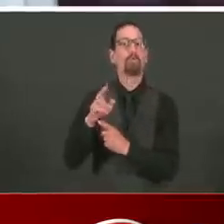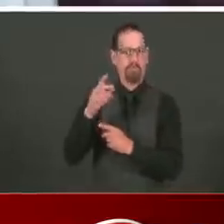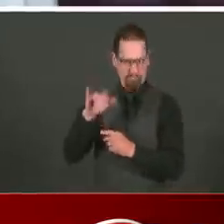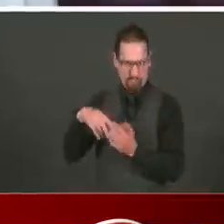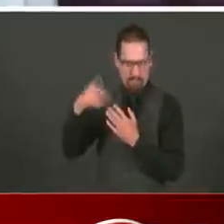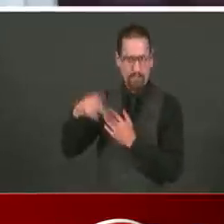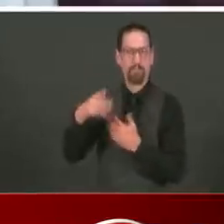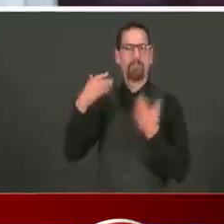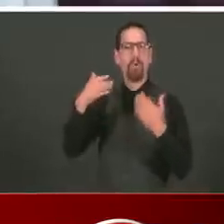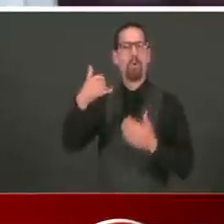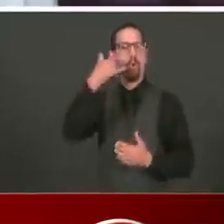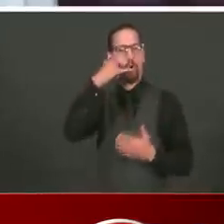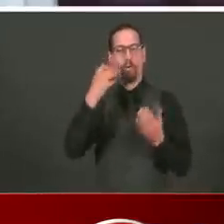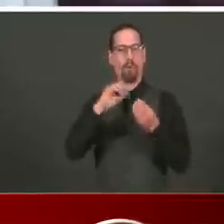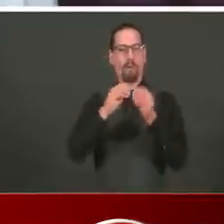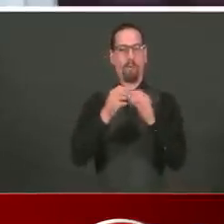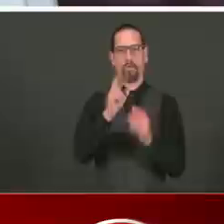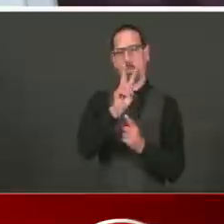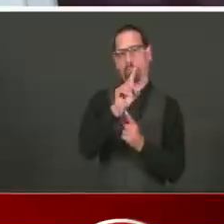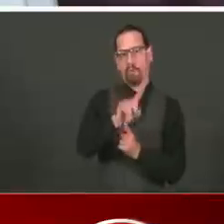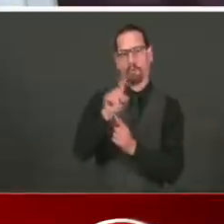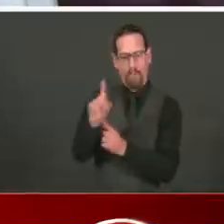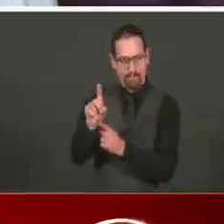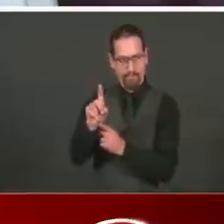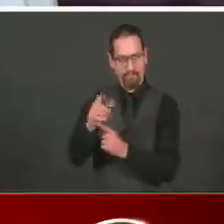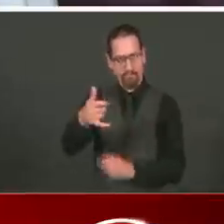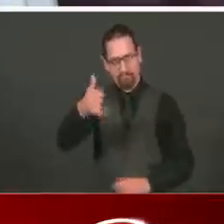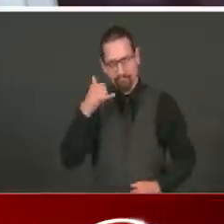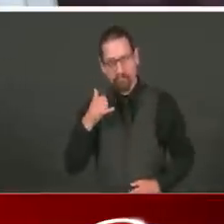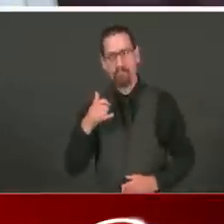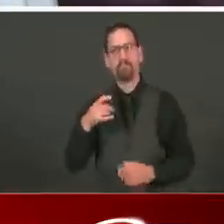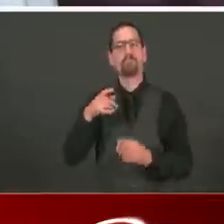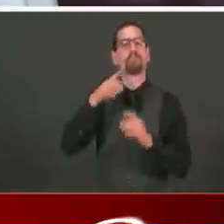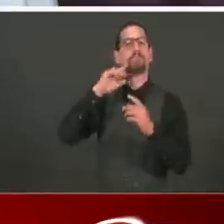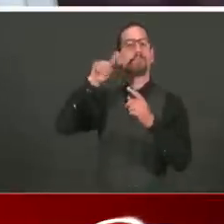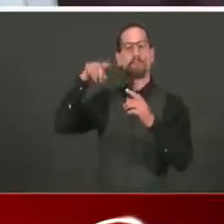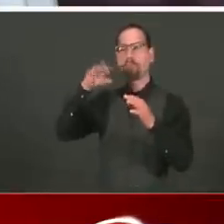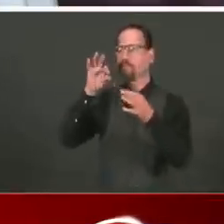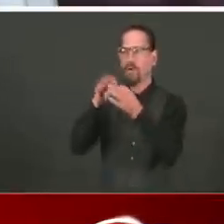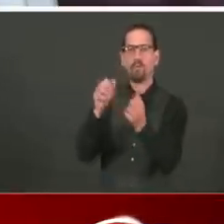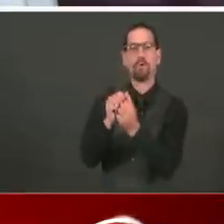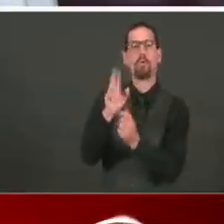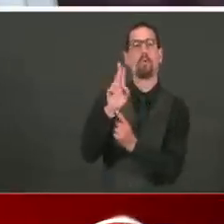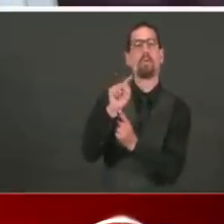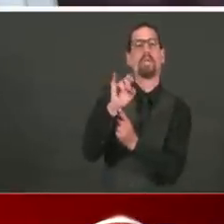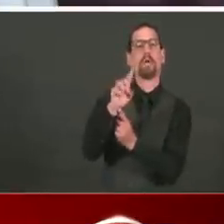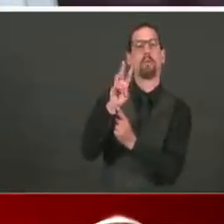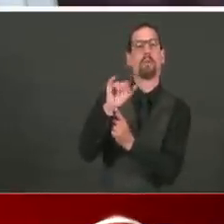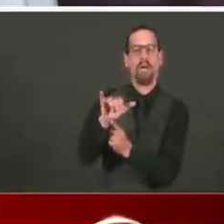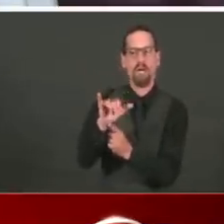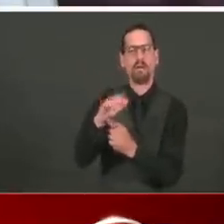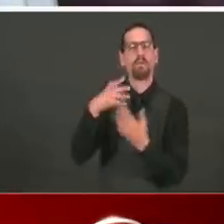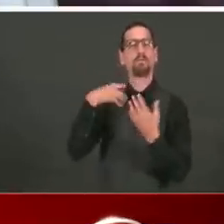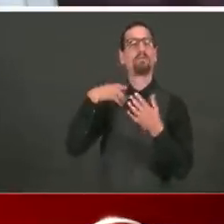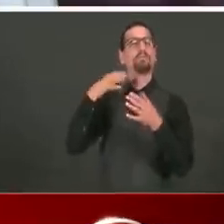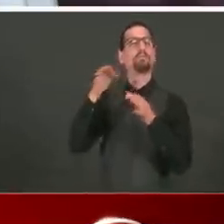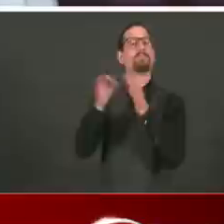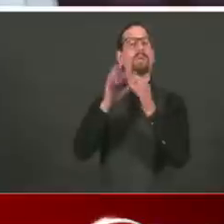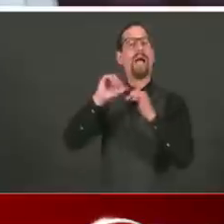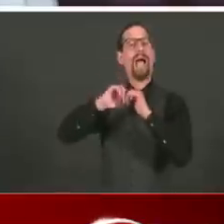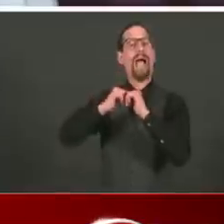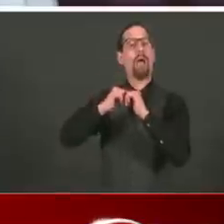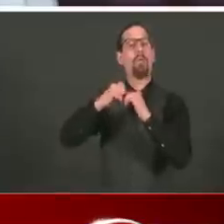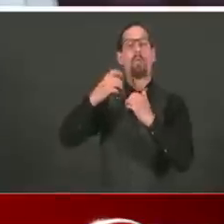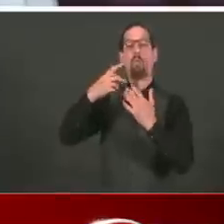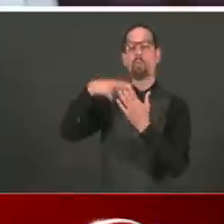Call 211 United Way and ask about the Safe Harbor program. Or if you can't remember the name of that, I have